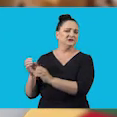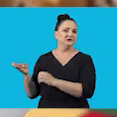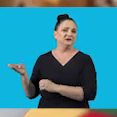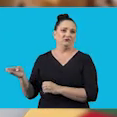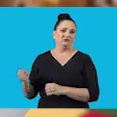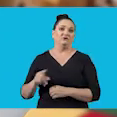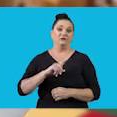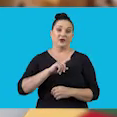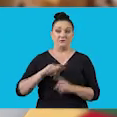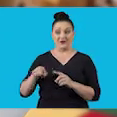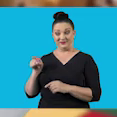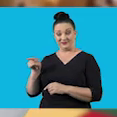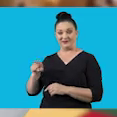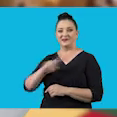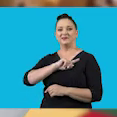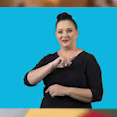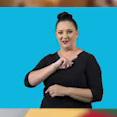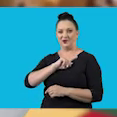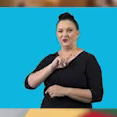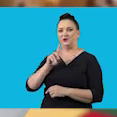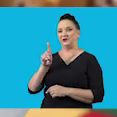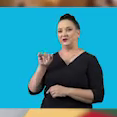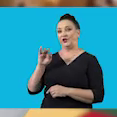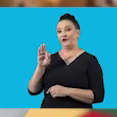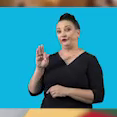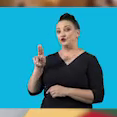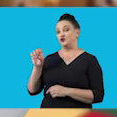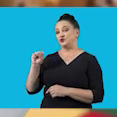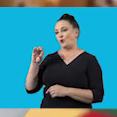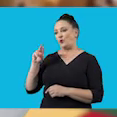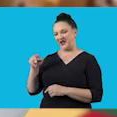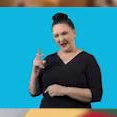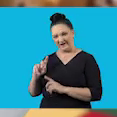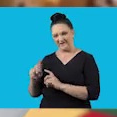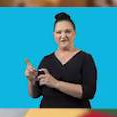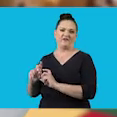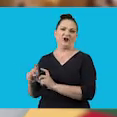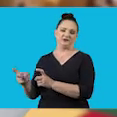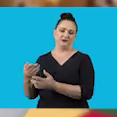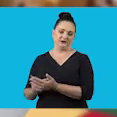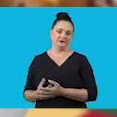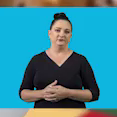now in gases, diffusion happens easier as compared to the liquids.